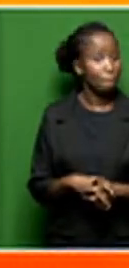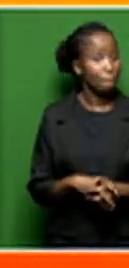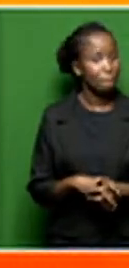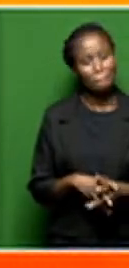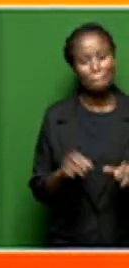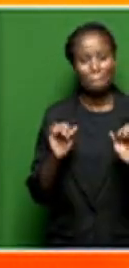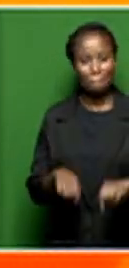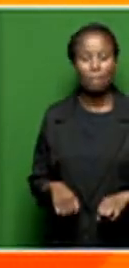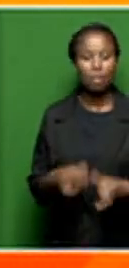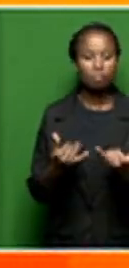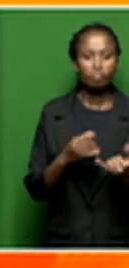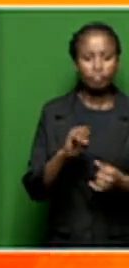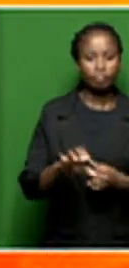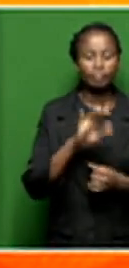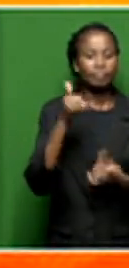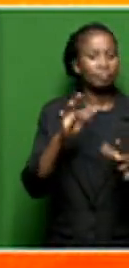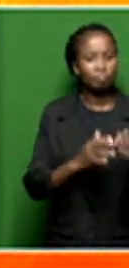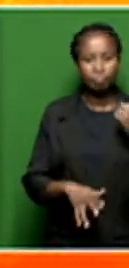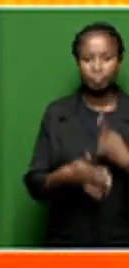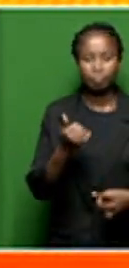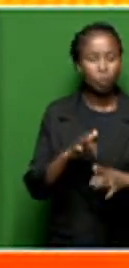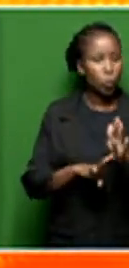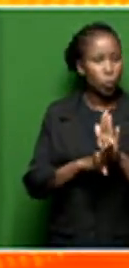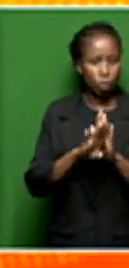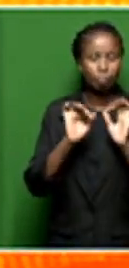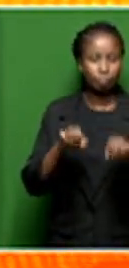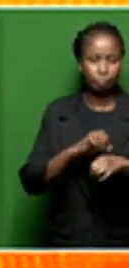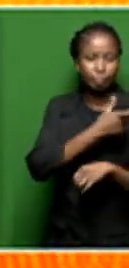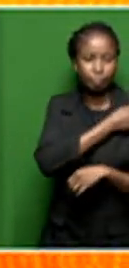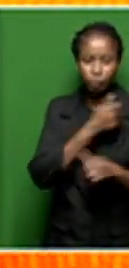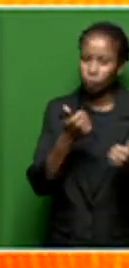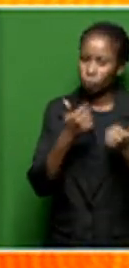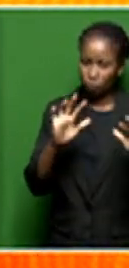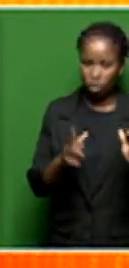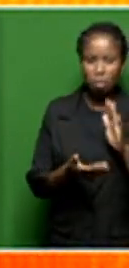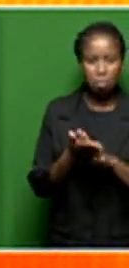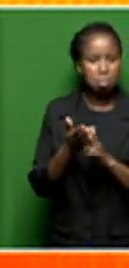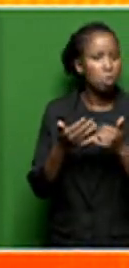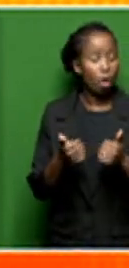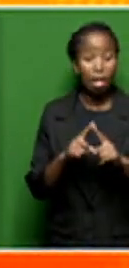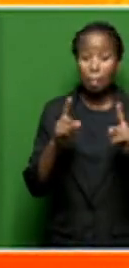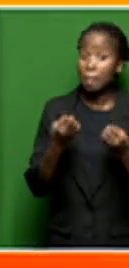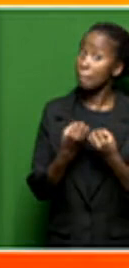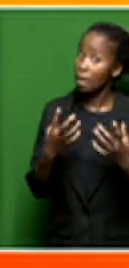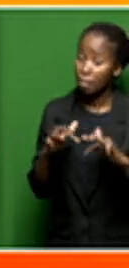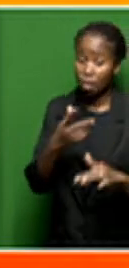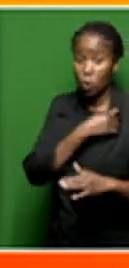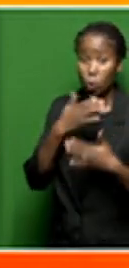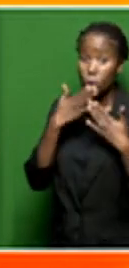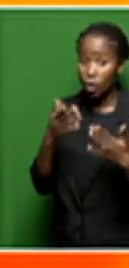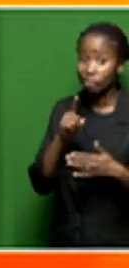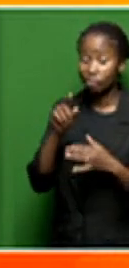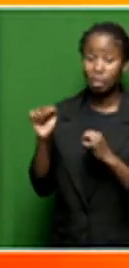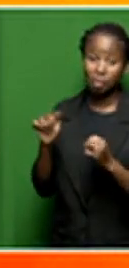Now, although South Africa has achieved significant progress in its COVID-19 vaccine drive, many unvaccinated people remain vulnerable